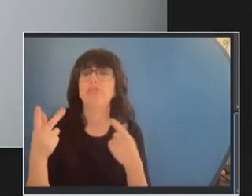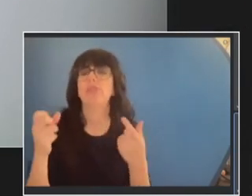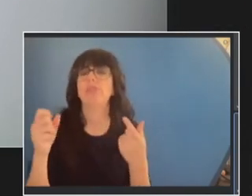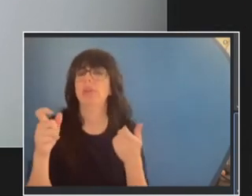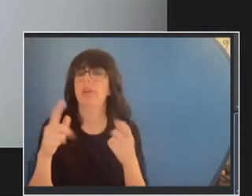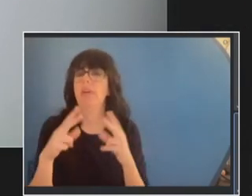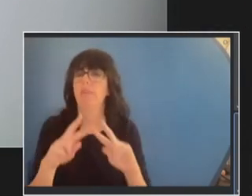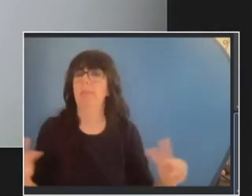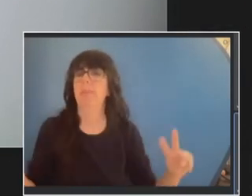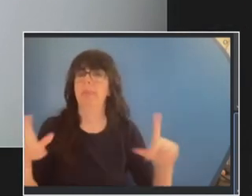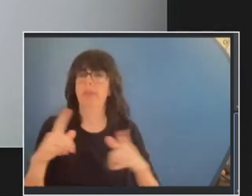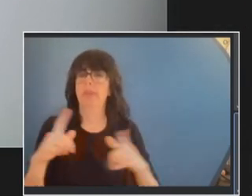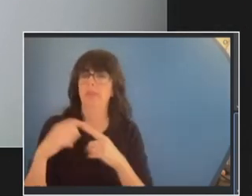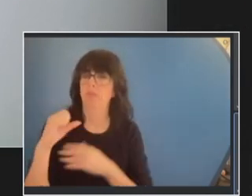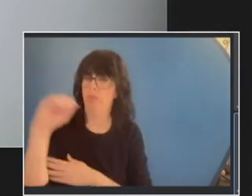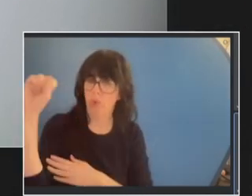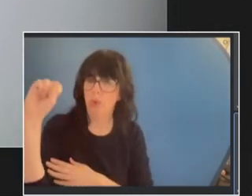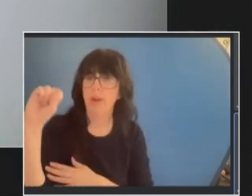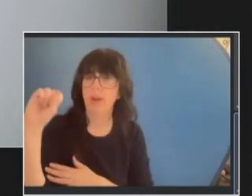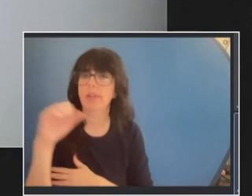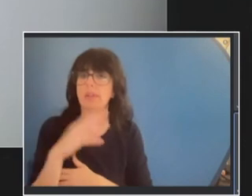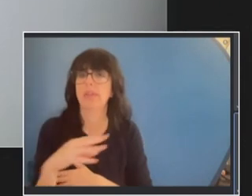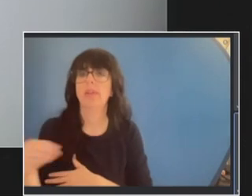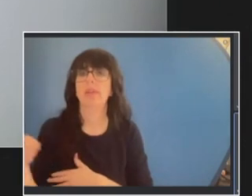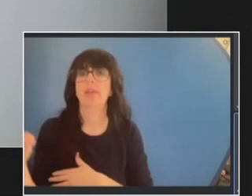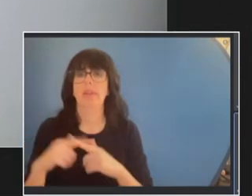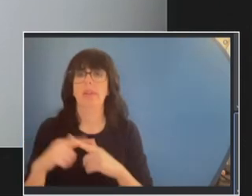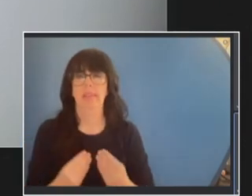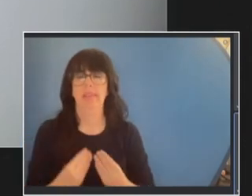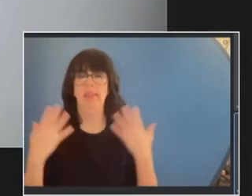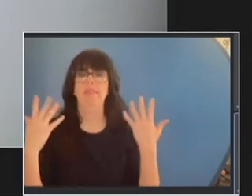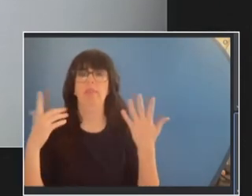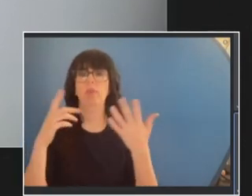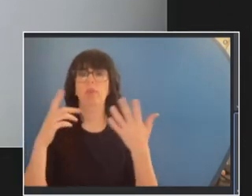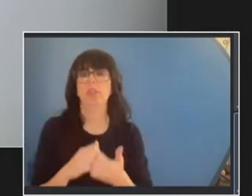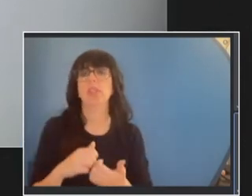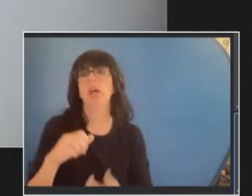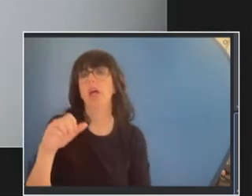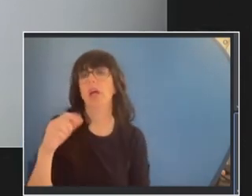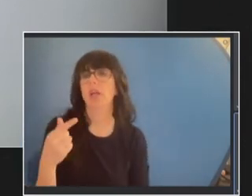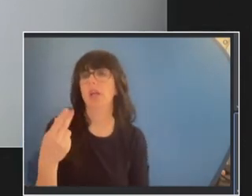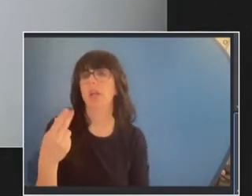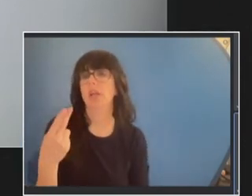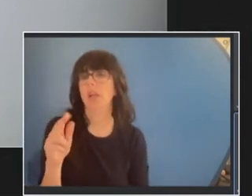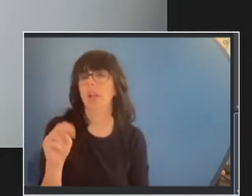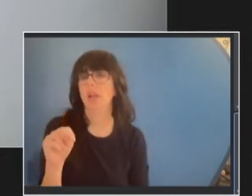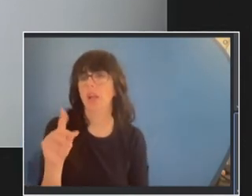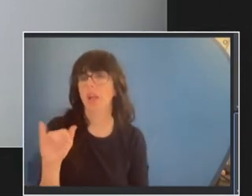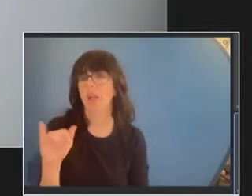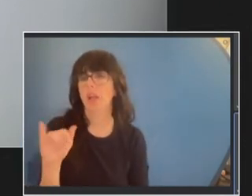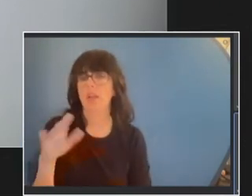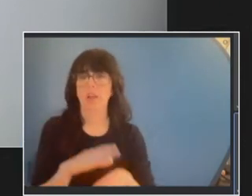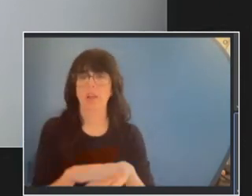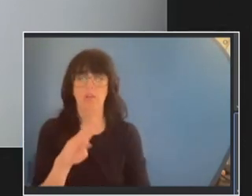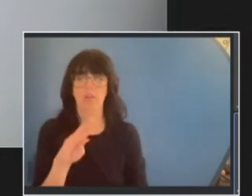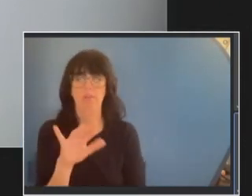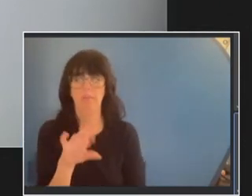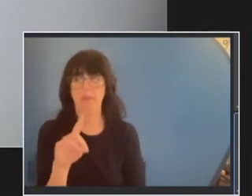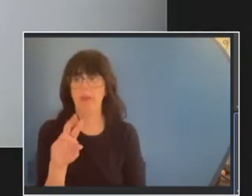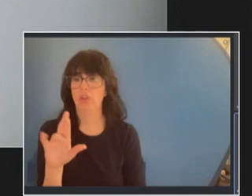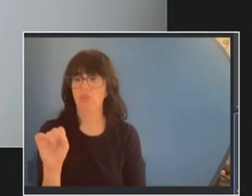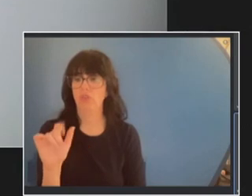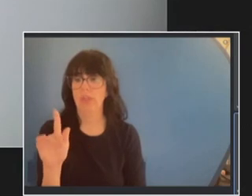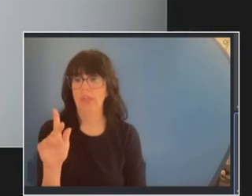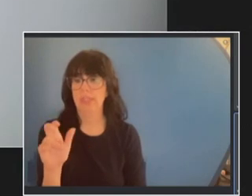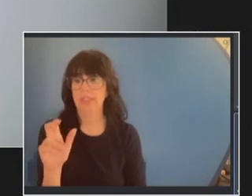and the influence of Mohandas Gandhi on Bayard Rustin and how Bayard Rustin